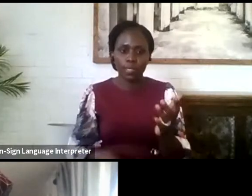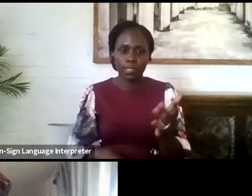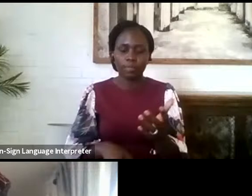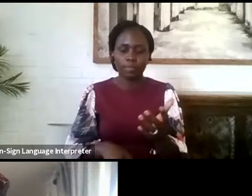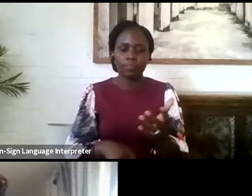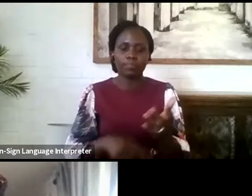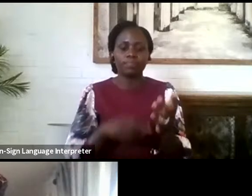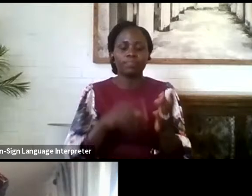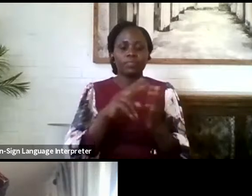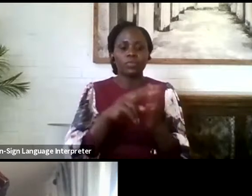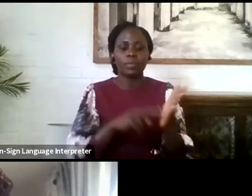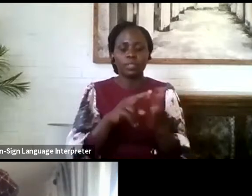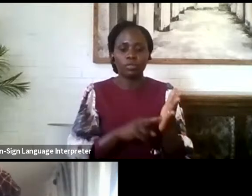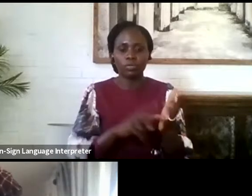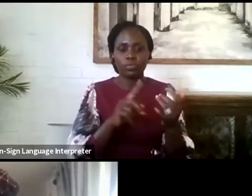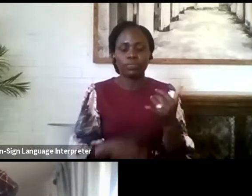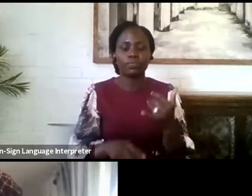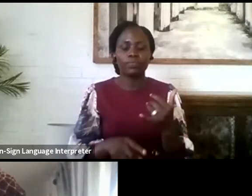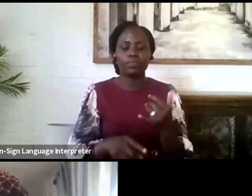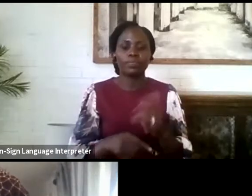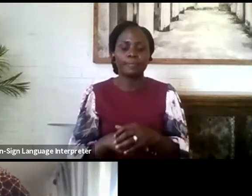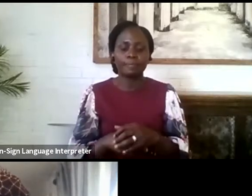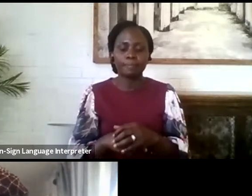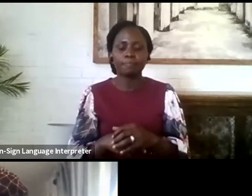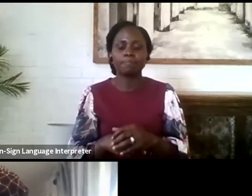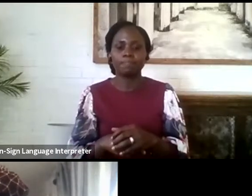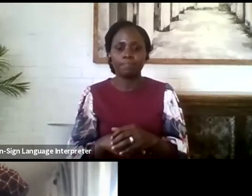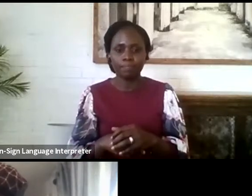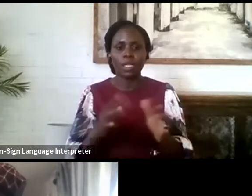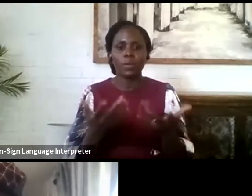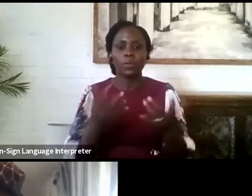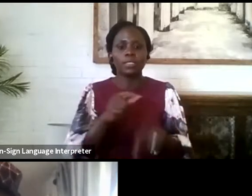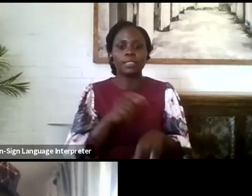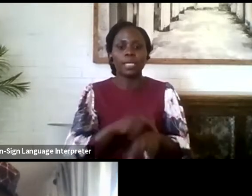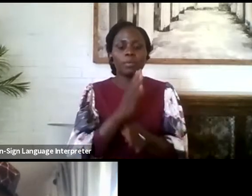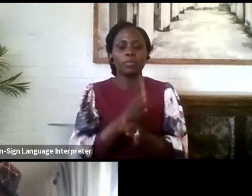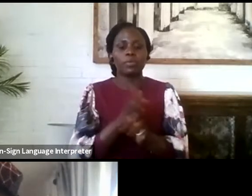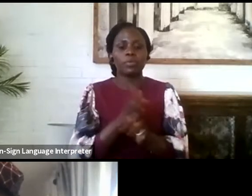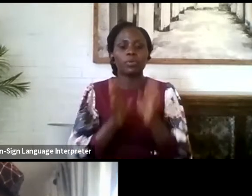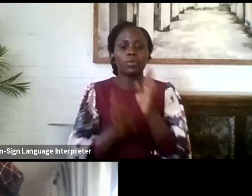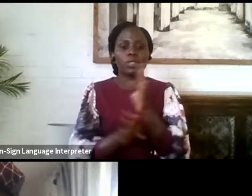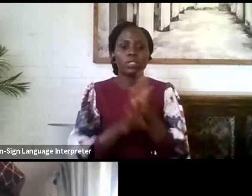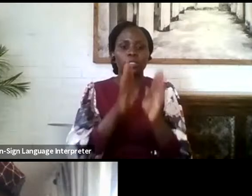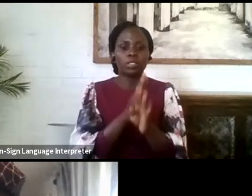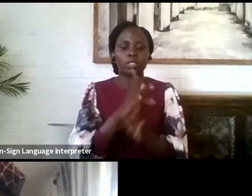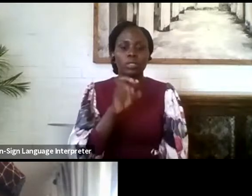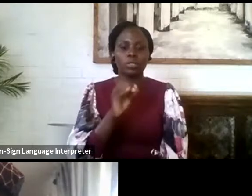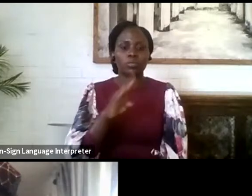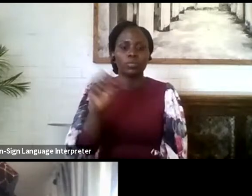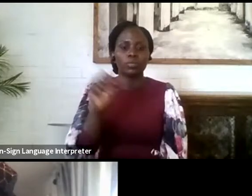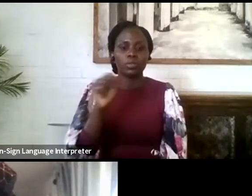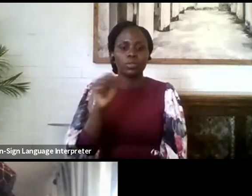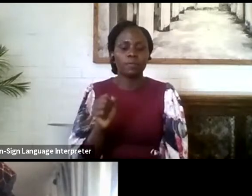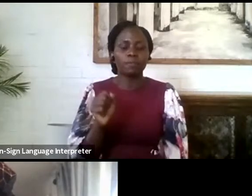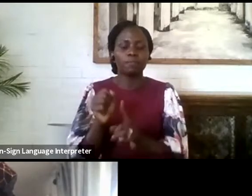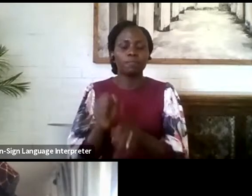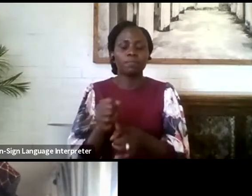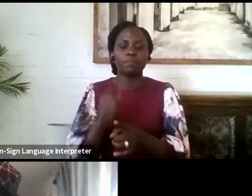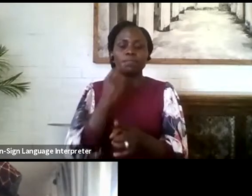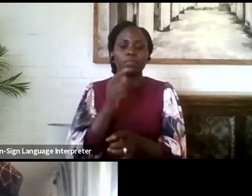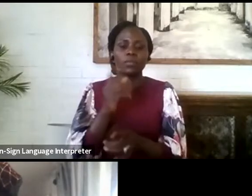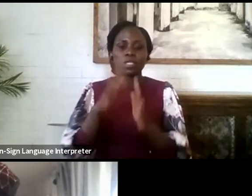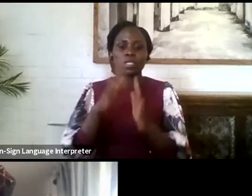take into consideration when building robust digital ID systems within the African economy.